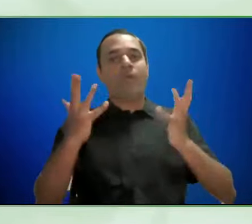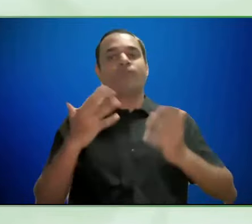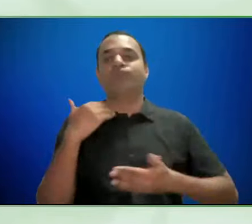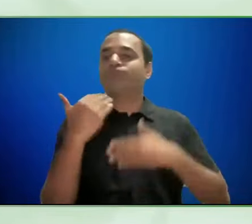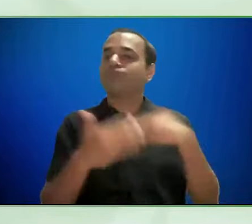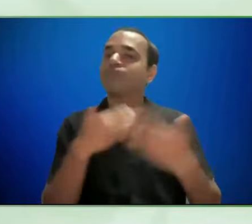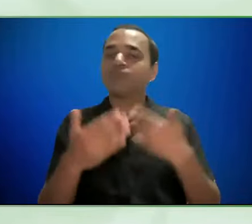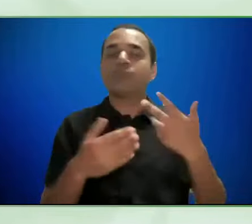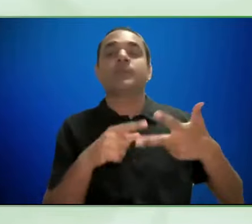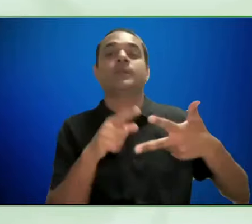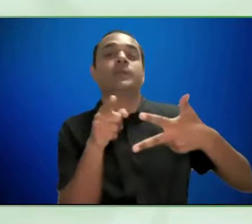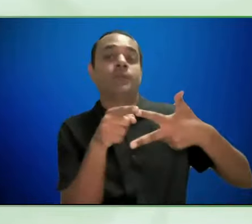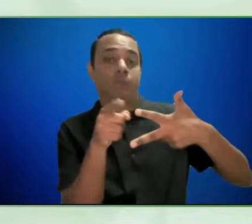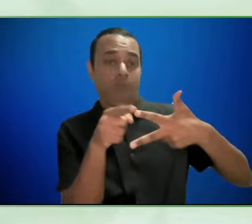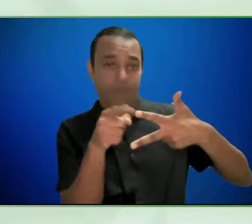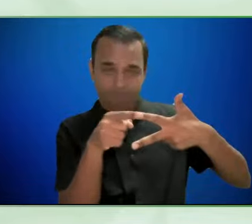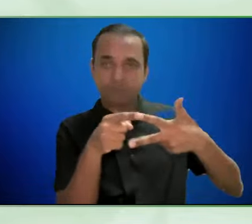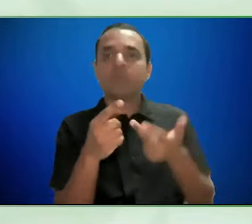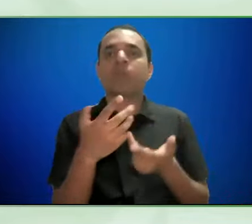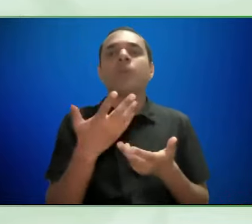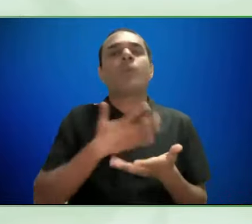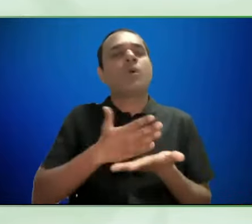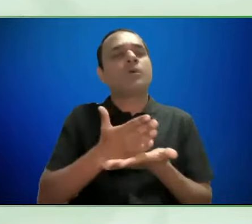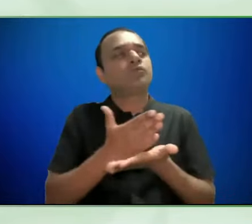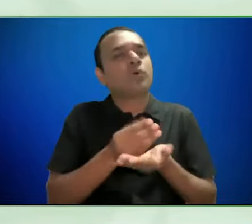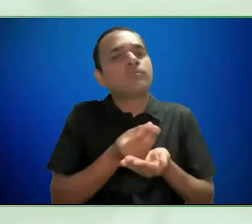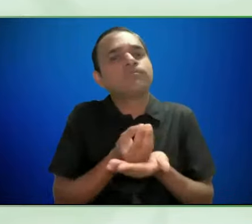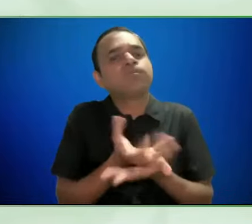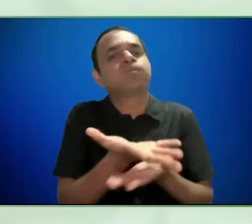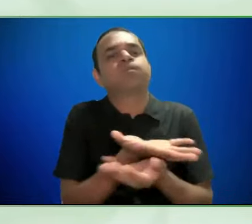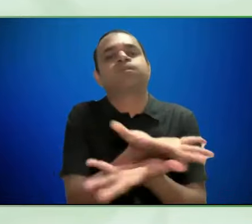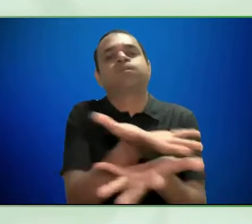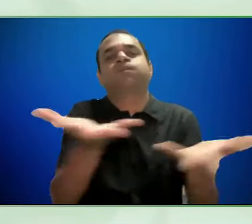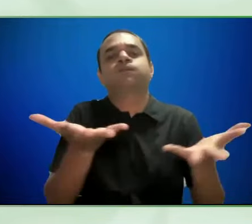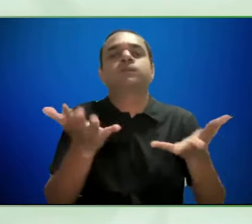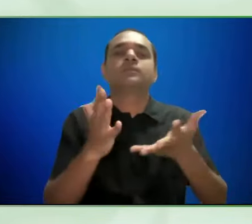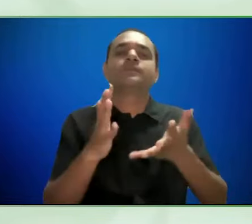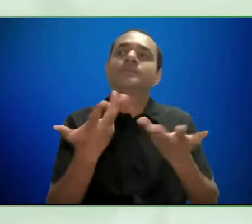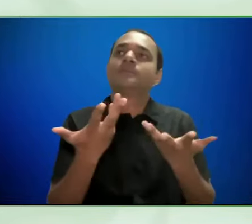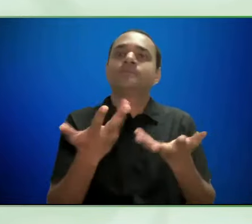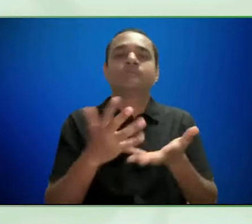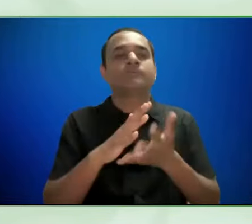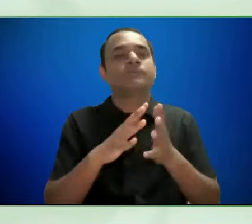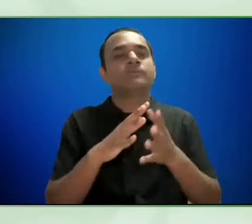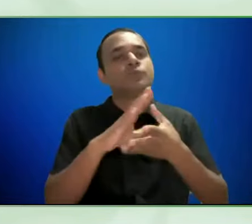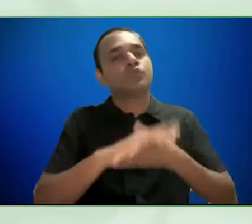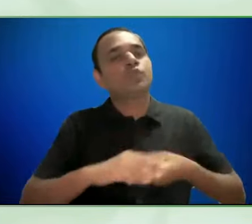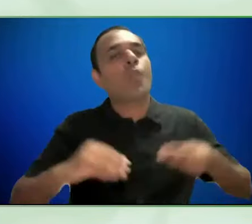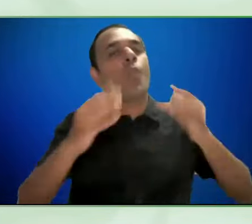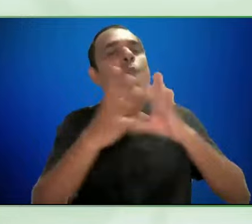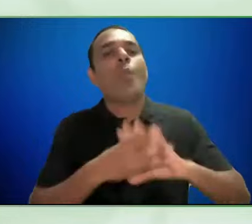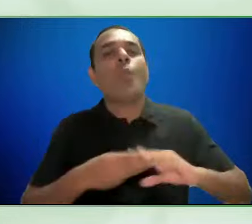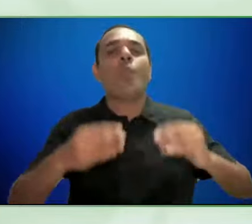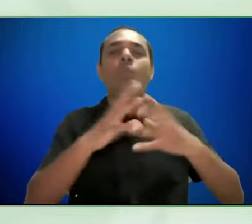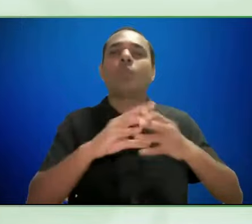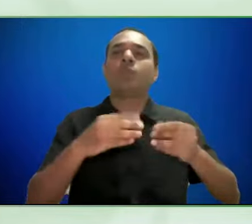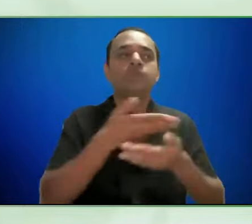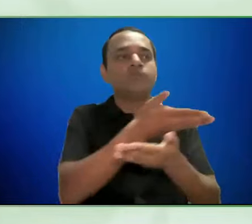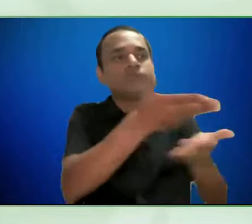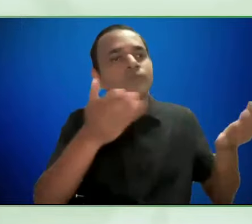the third goal is to simply remove barriers and